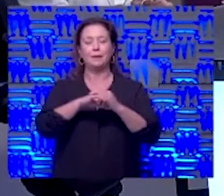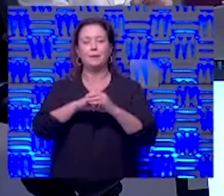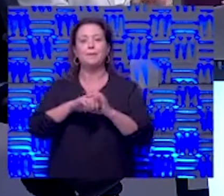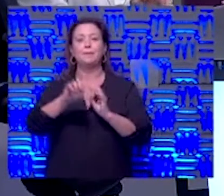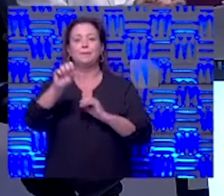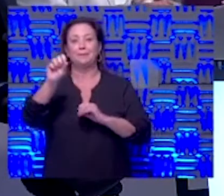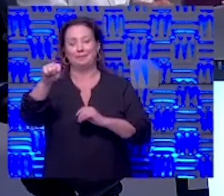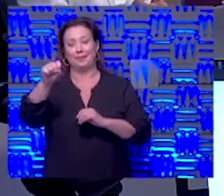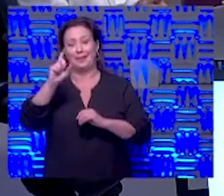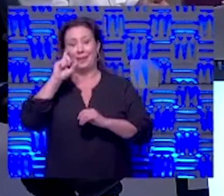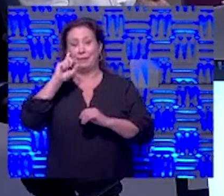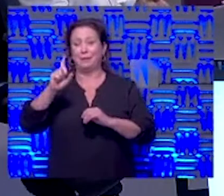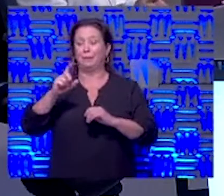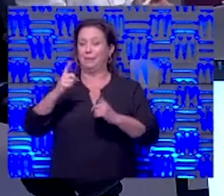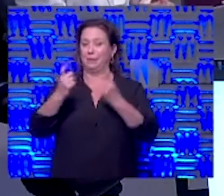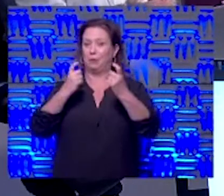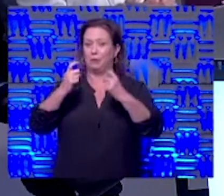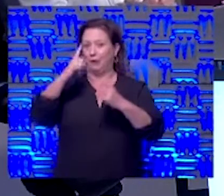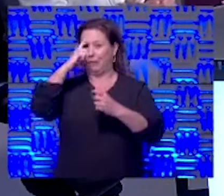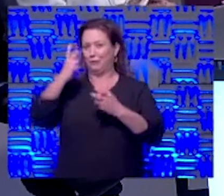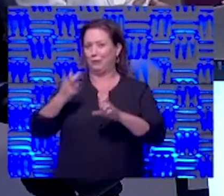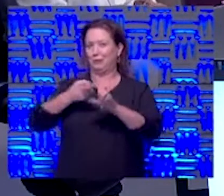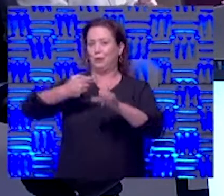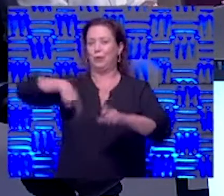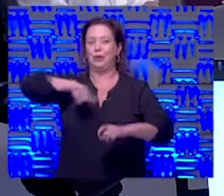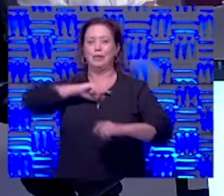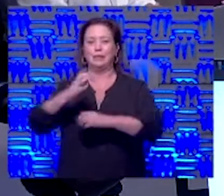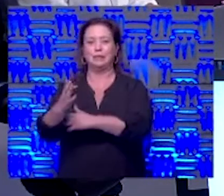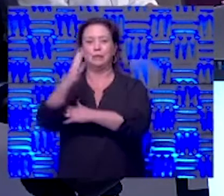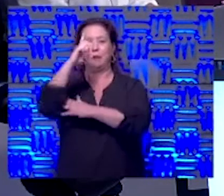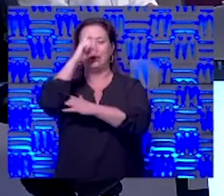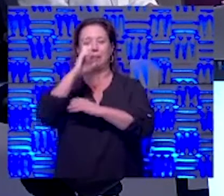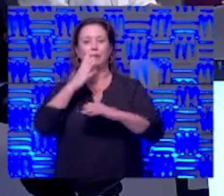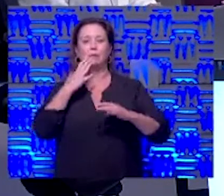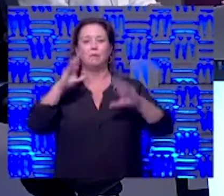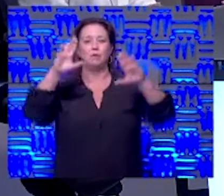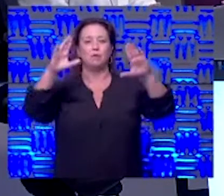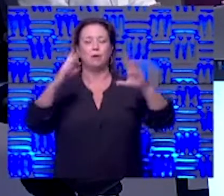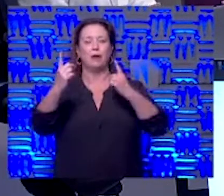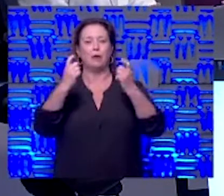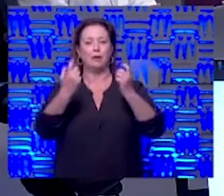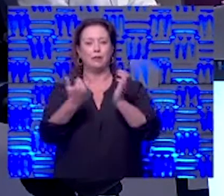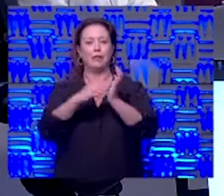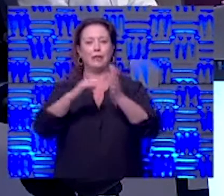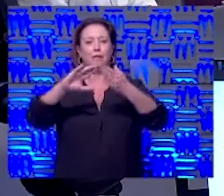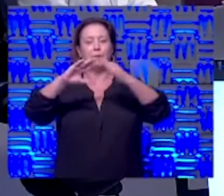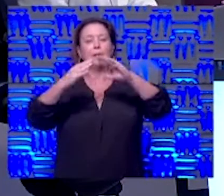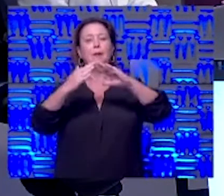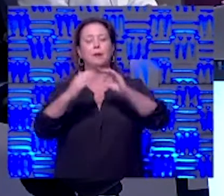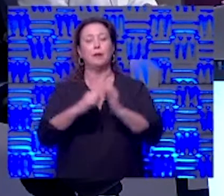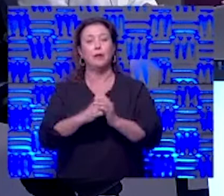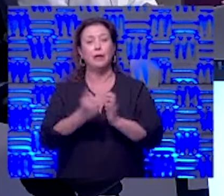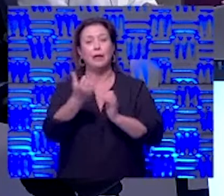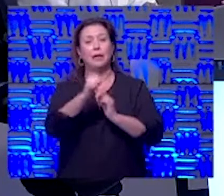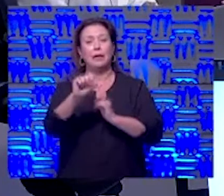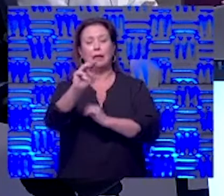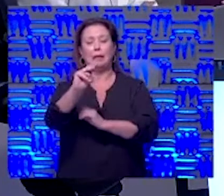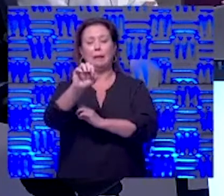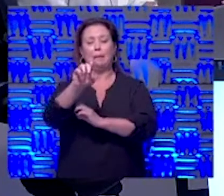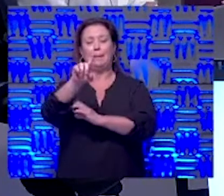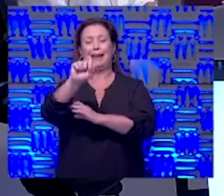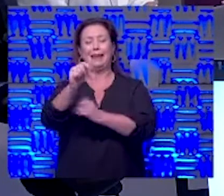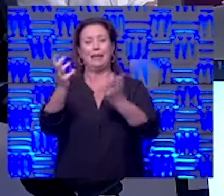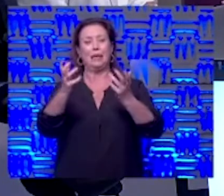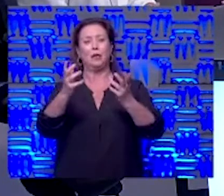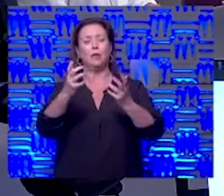ring yesterday and said, hey, can you join us? Because we have some really good questions, again, from the community. Are there any media on the line